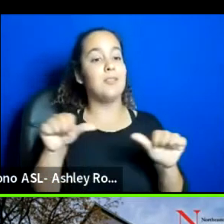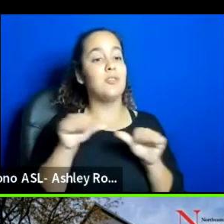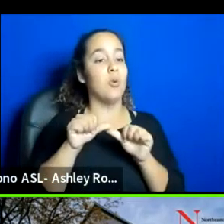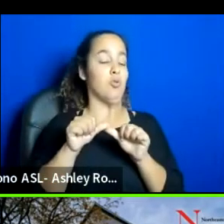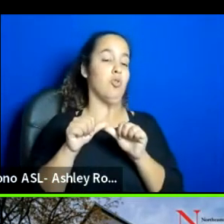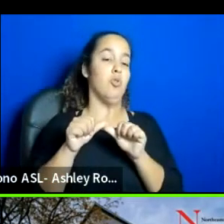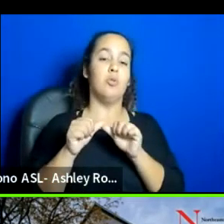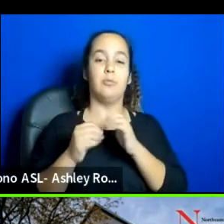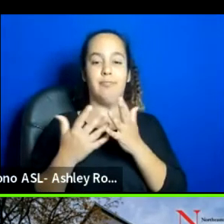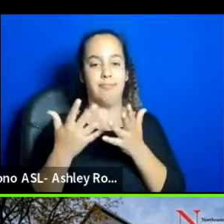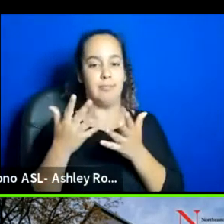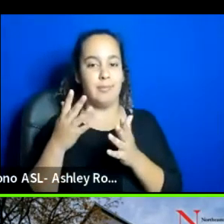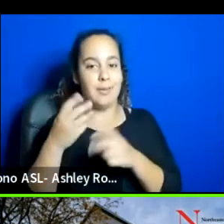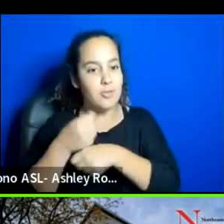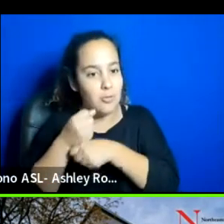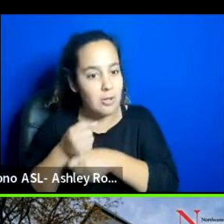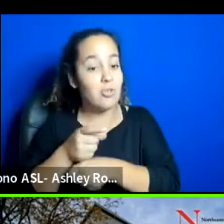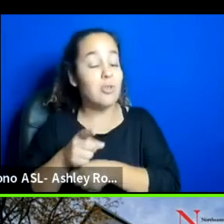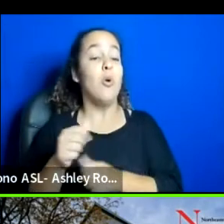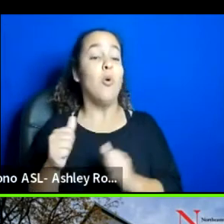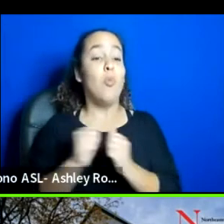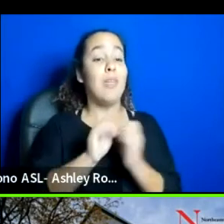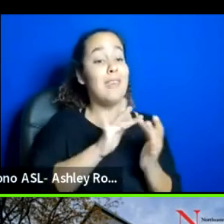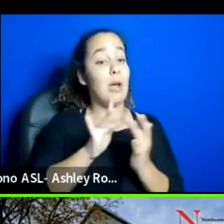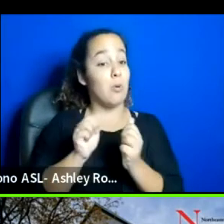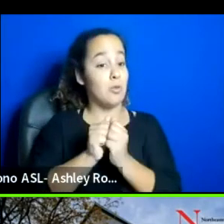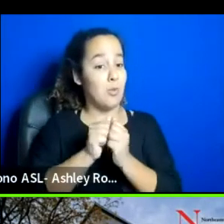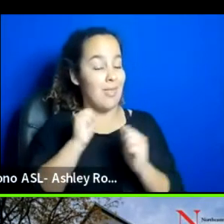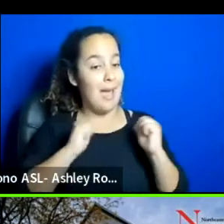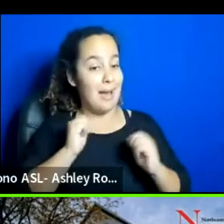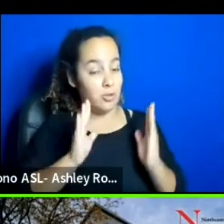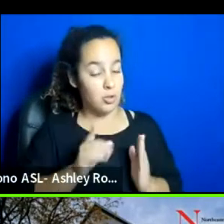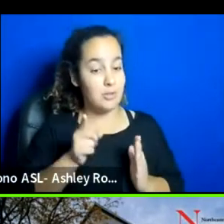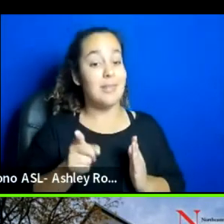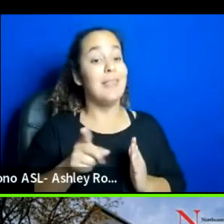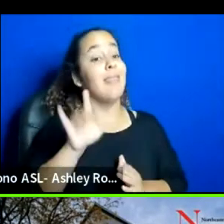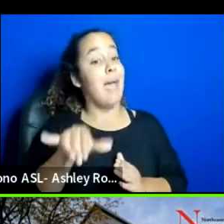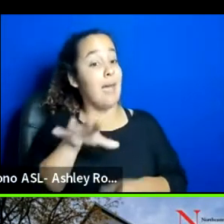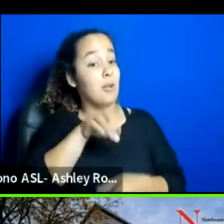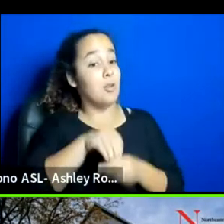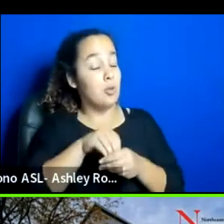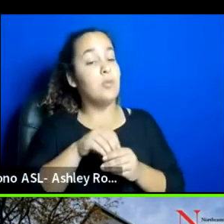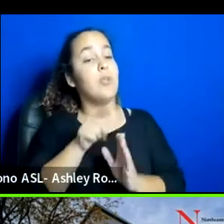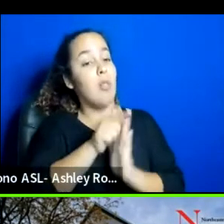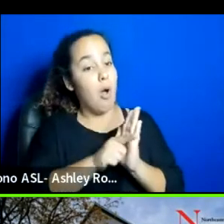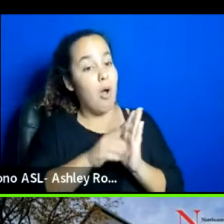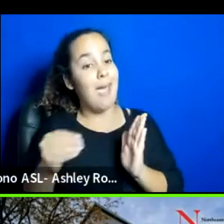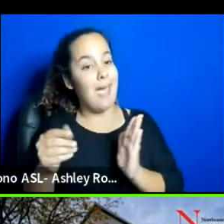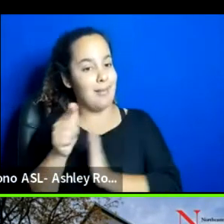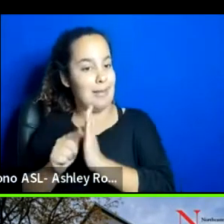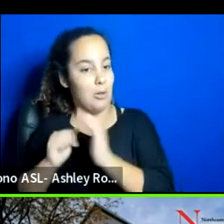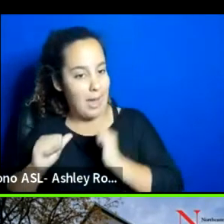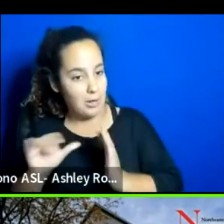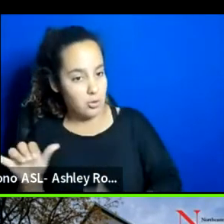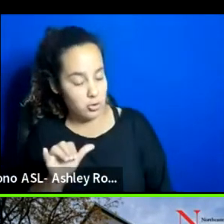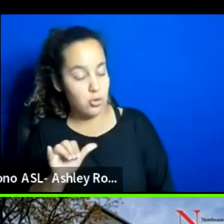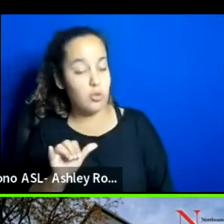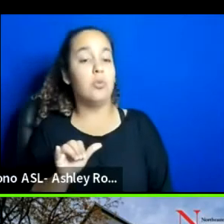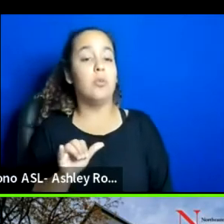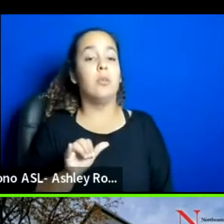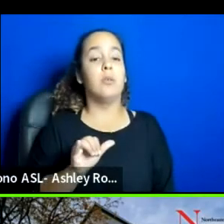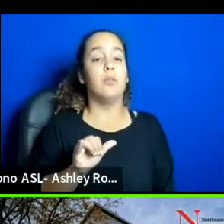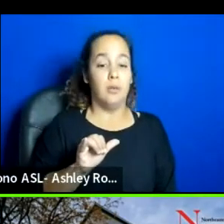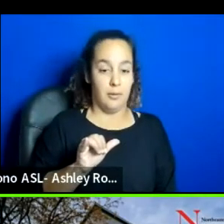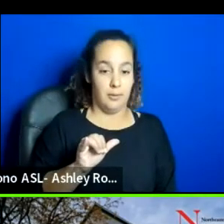of actors, and how that construction, he shows us, includes law and legal actors, but gives them much